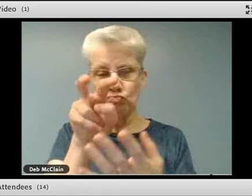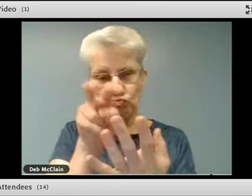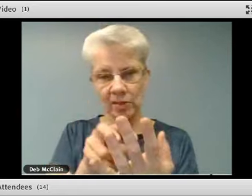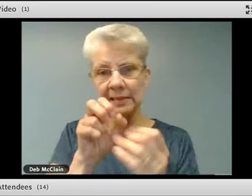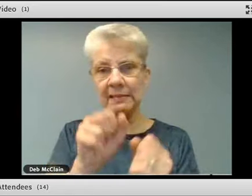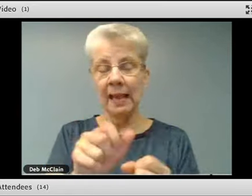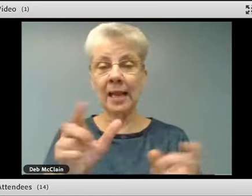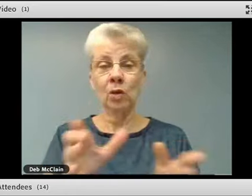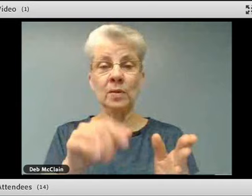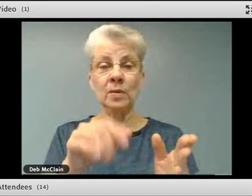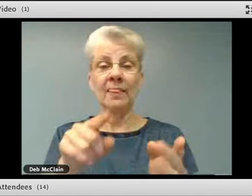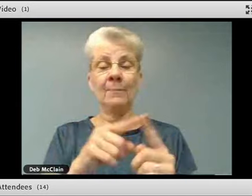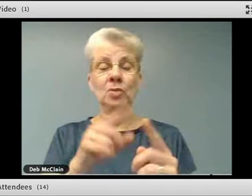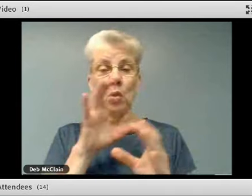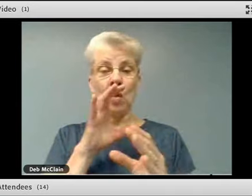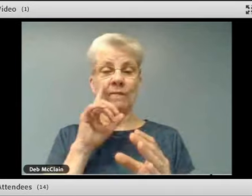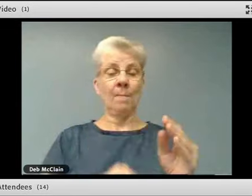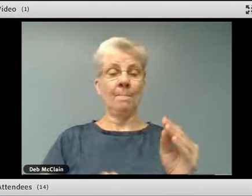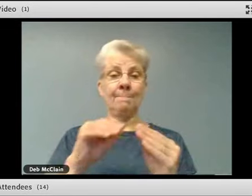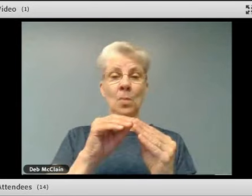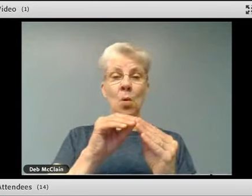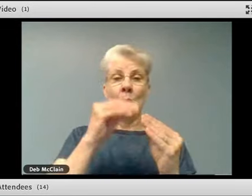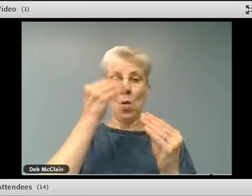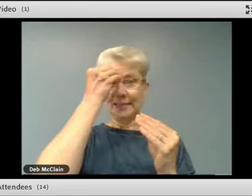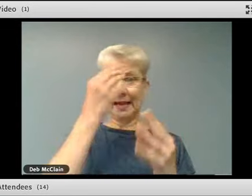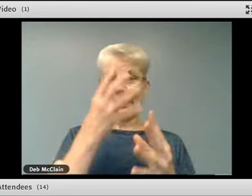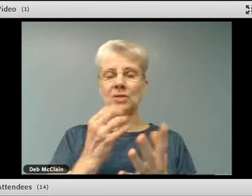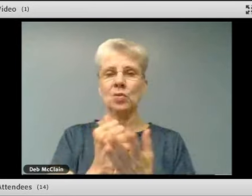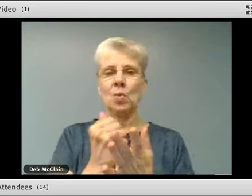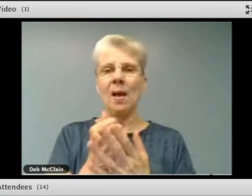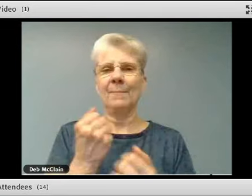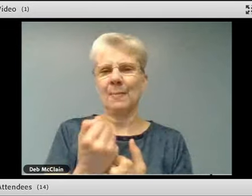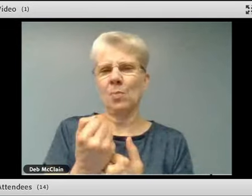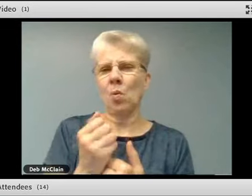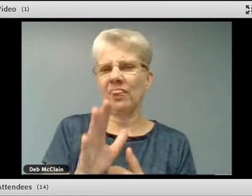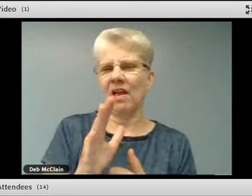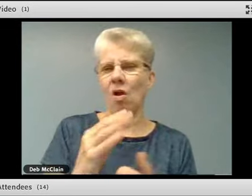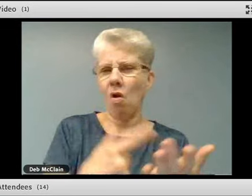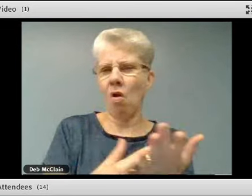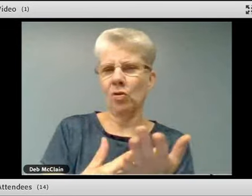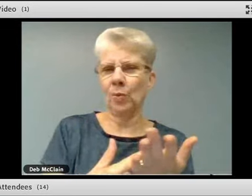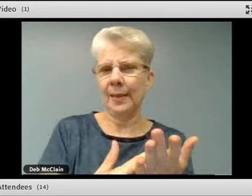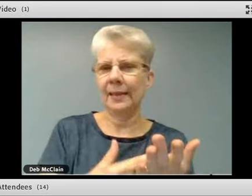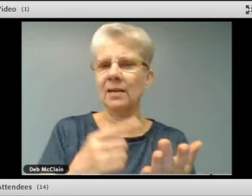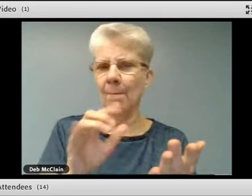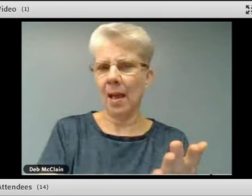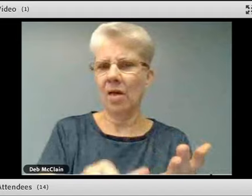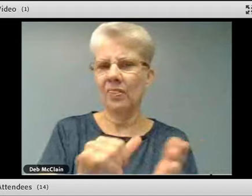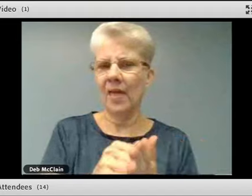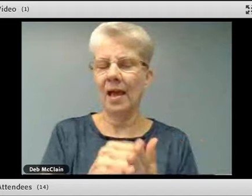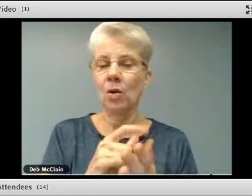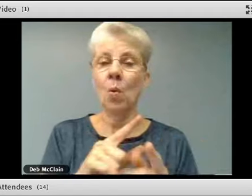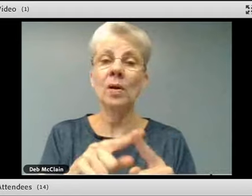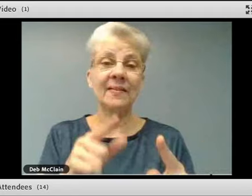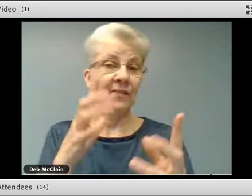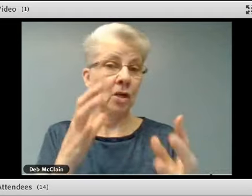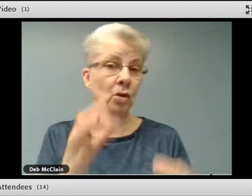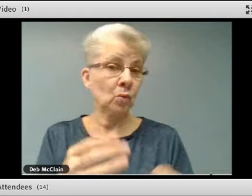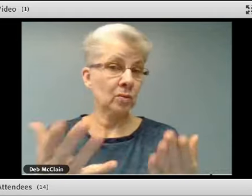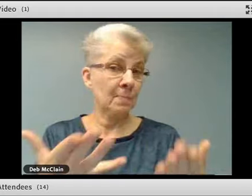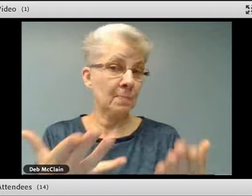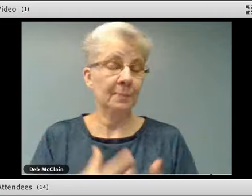look for additional documents to help them support their argument or come to a different conclusion.